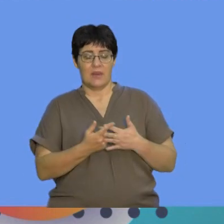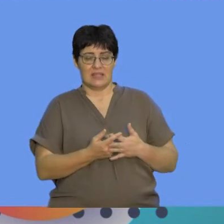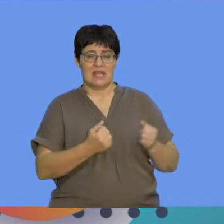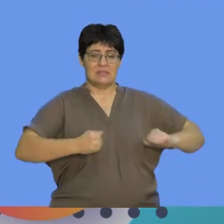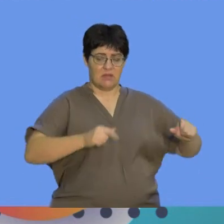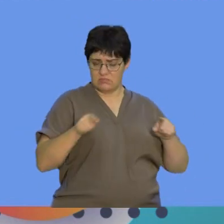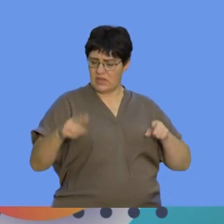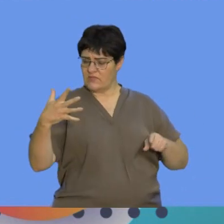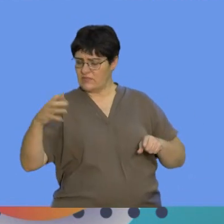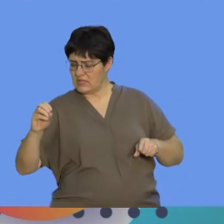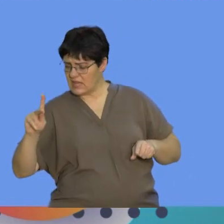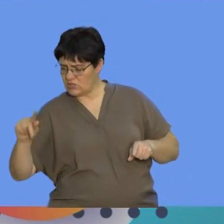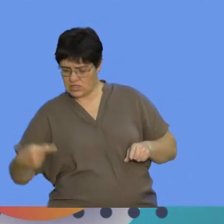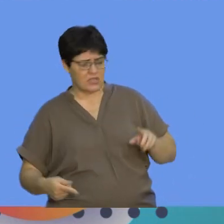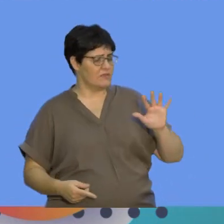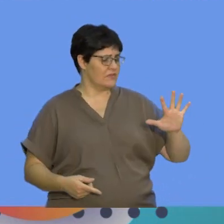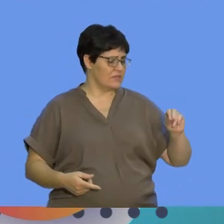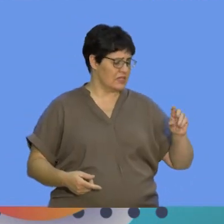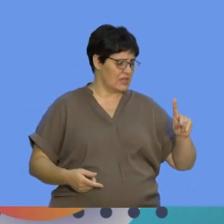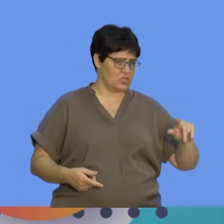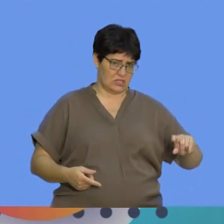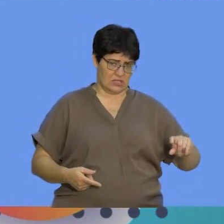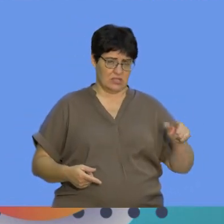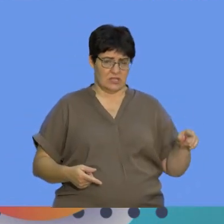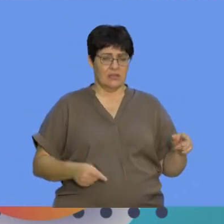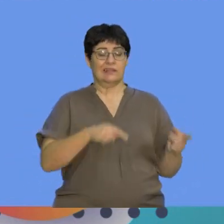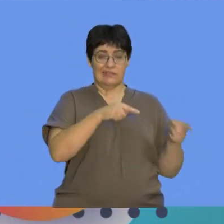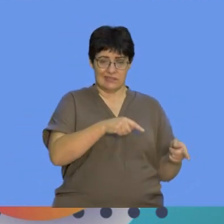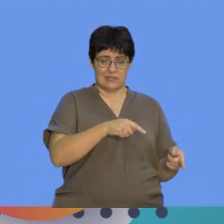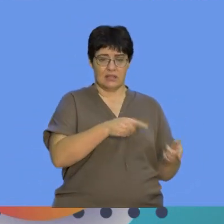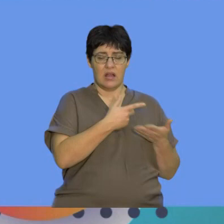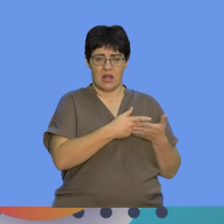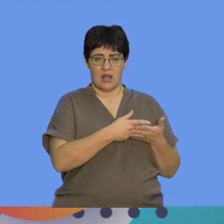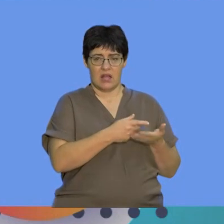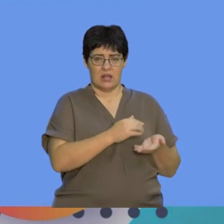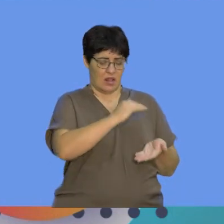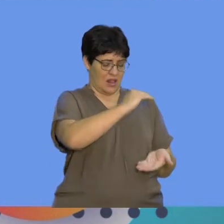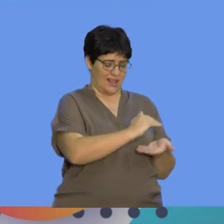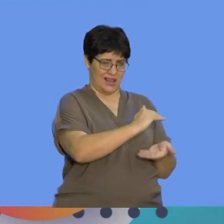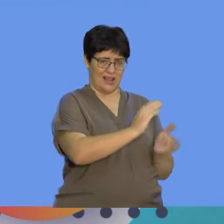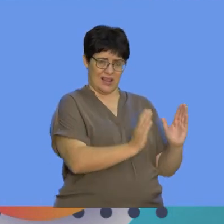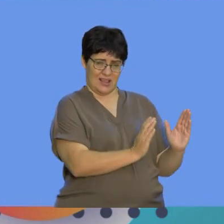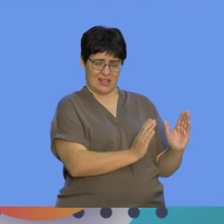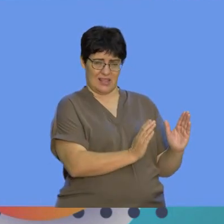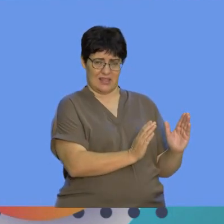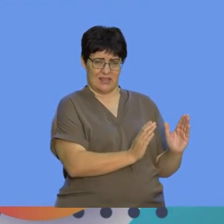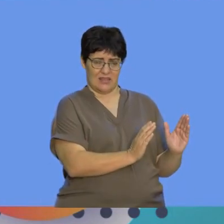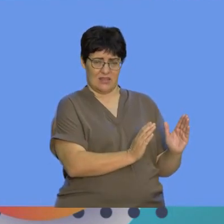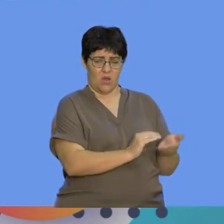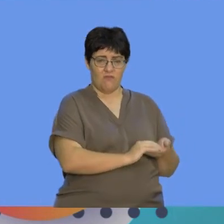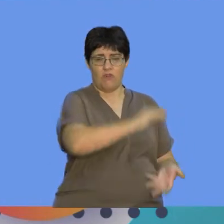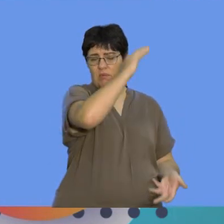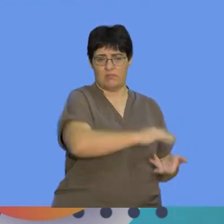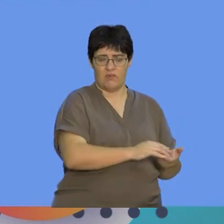one of these materials occupy, the cement will occupy a very small space, you know, in terms of volume. So for